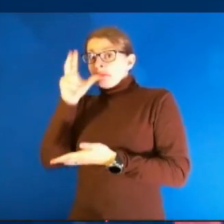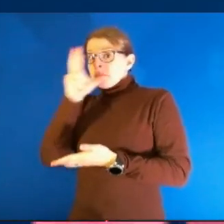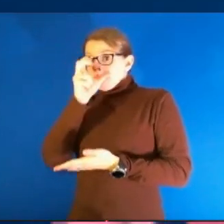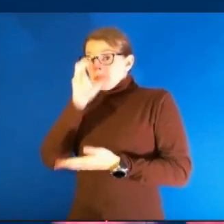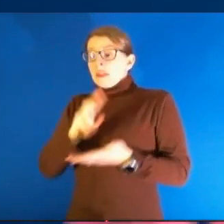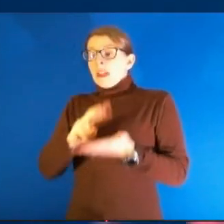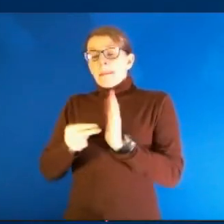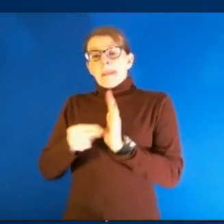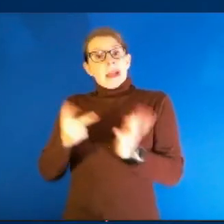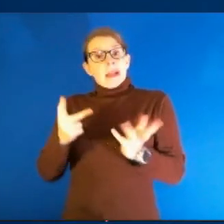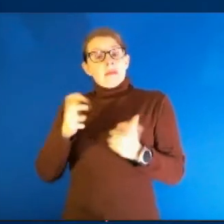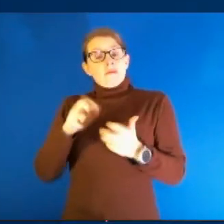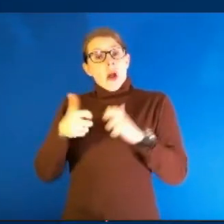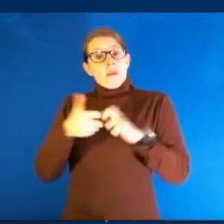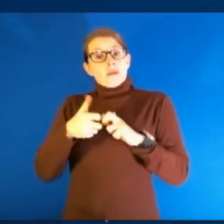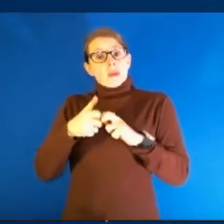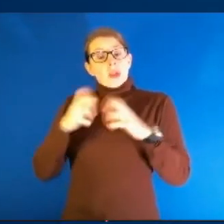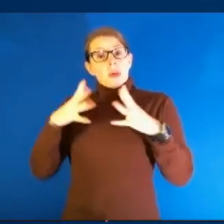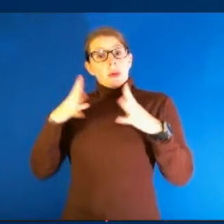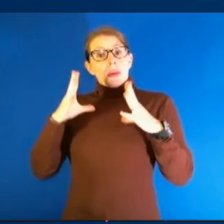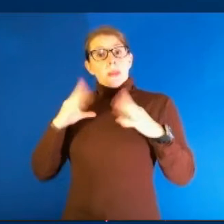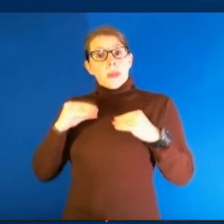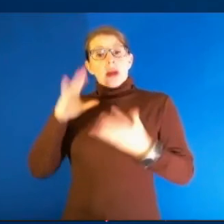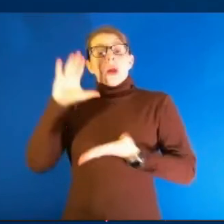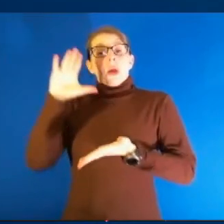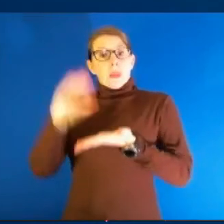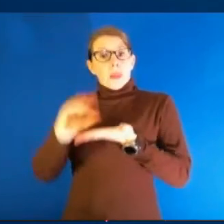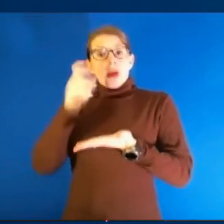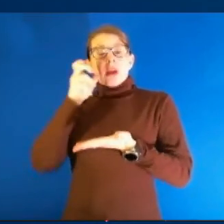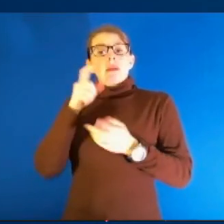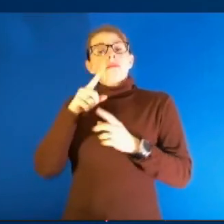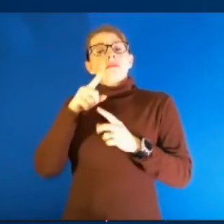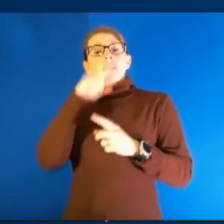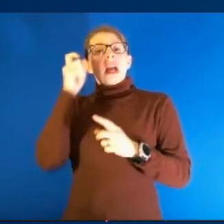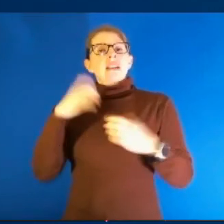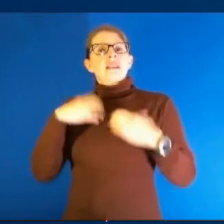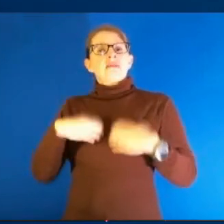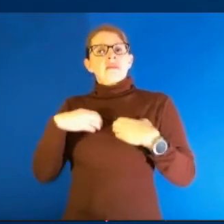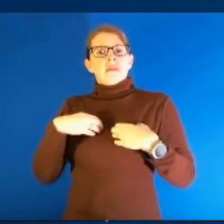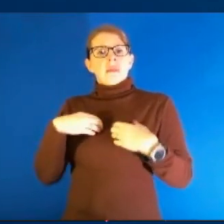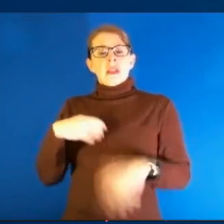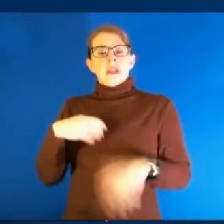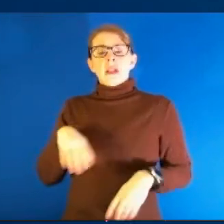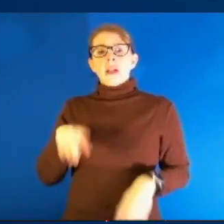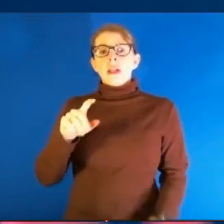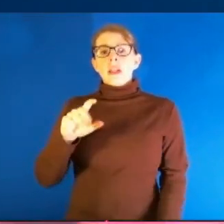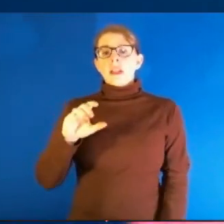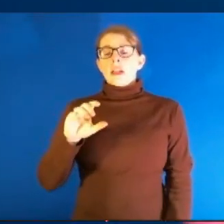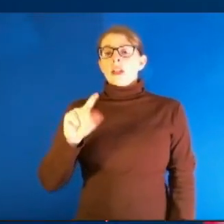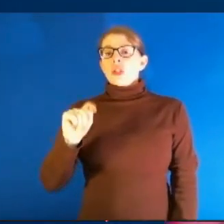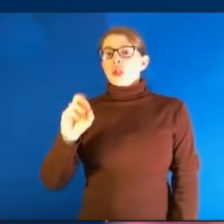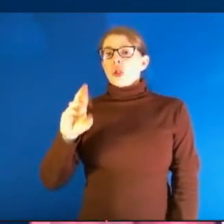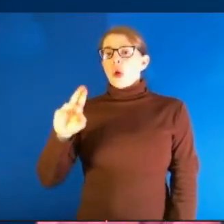problems CF patients have with their lungs. And that drug, like gentamicin or tobramycin, was not actually ever approved for CF in